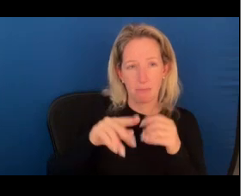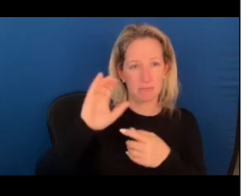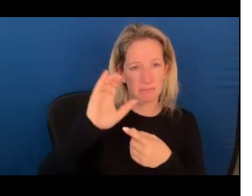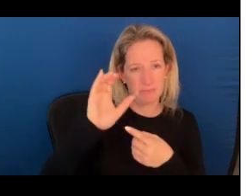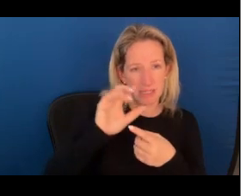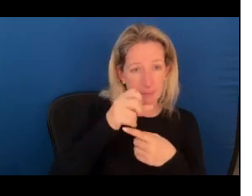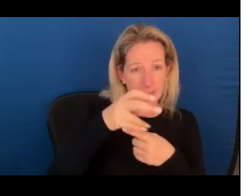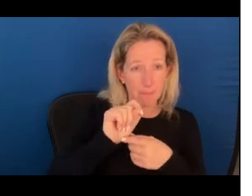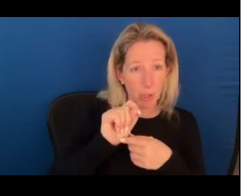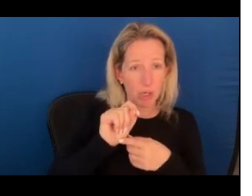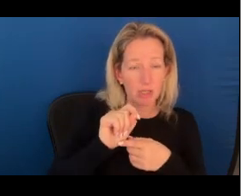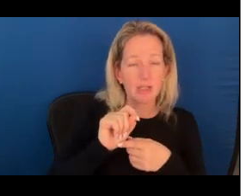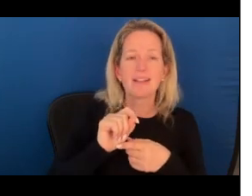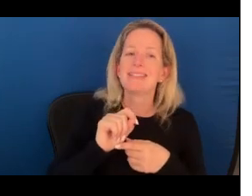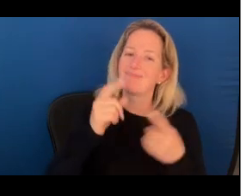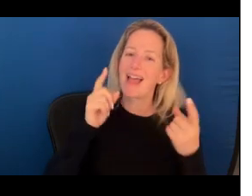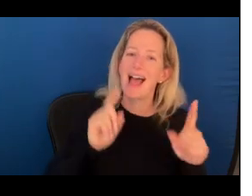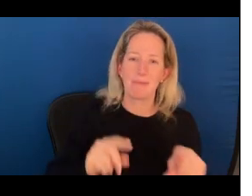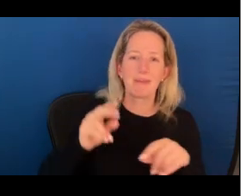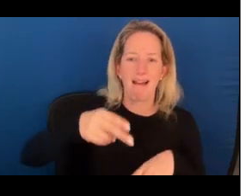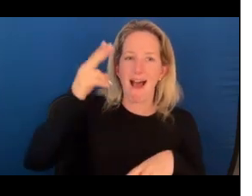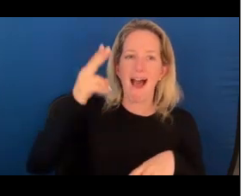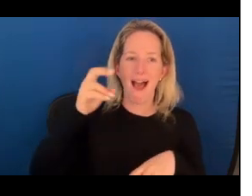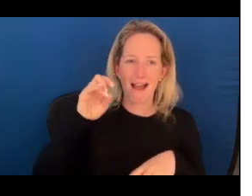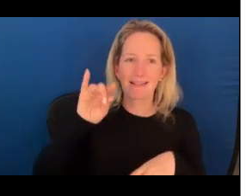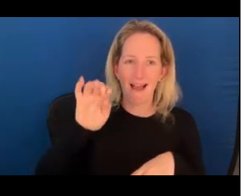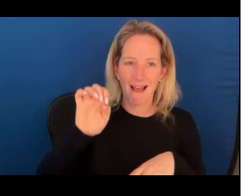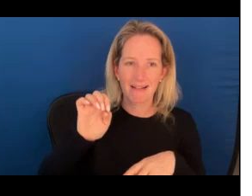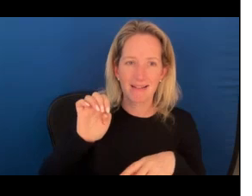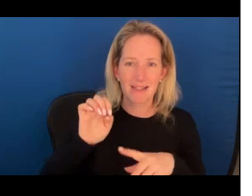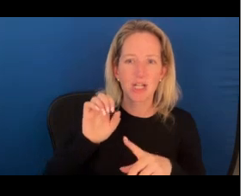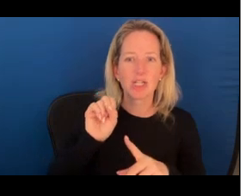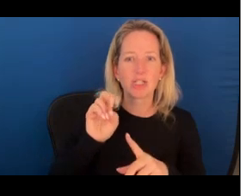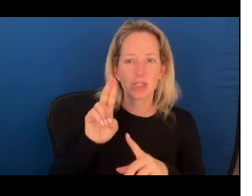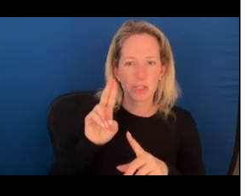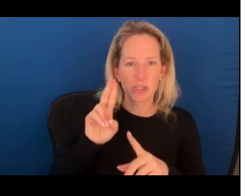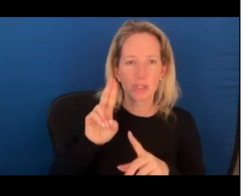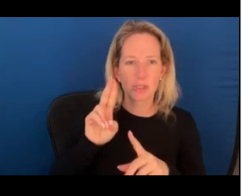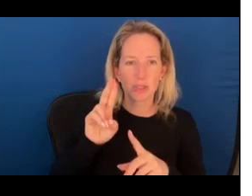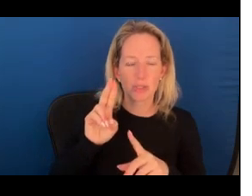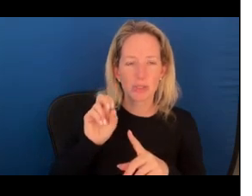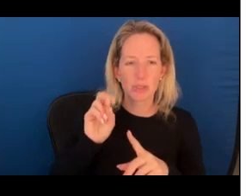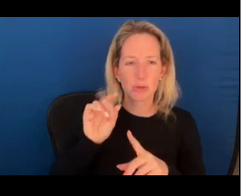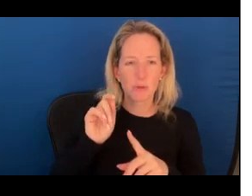we did it around high tide, and there was a super tide. And